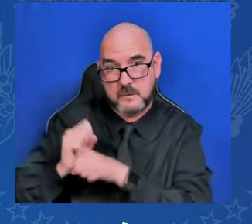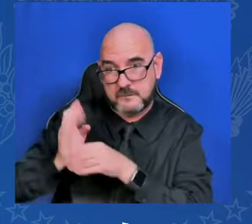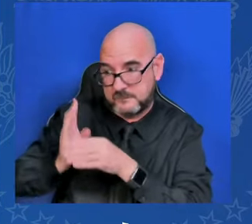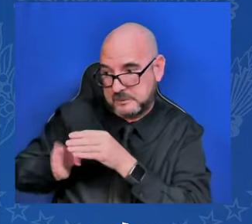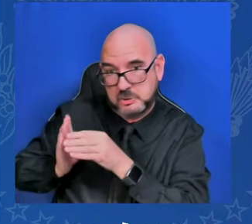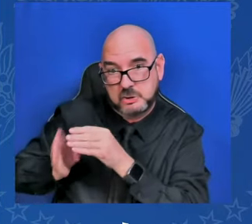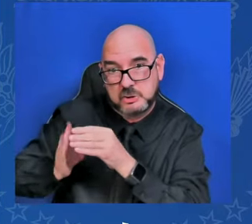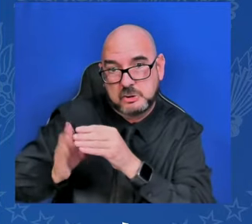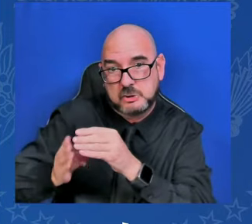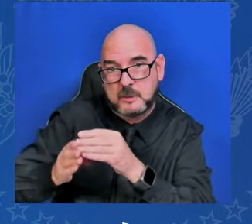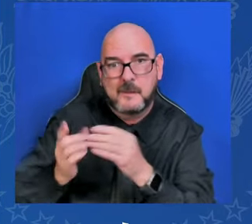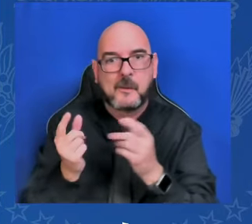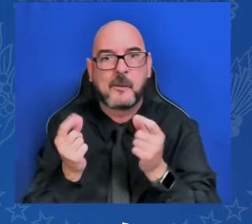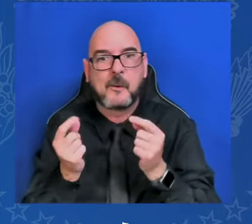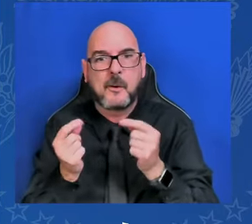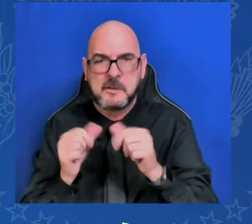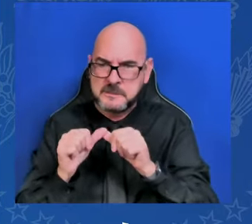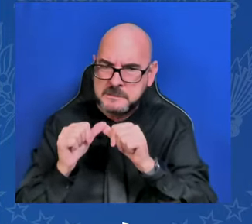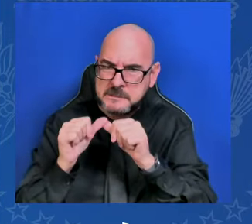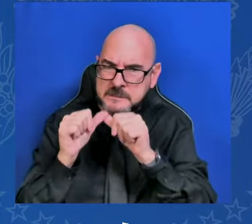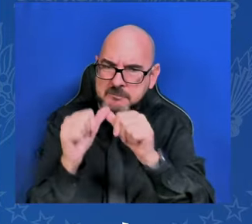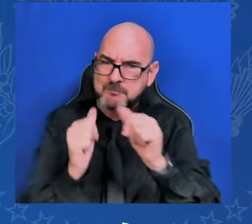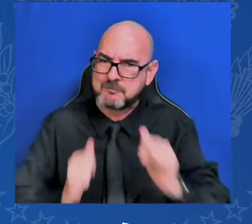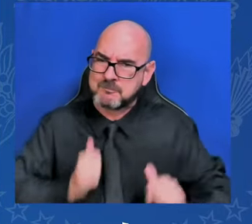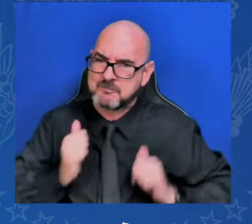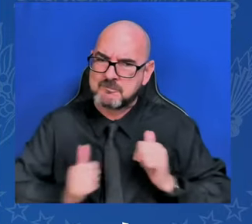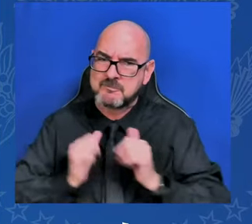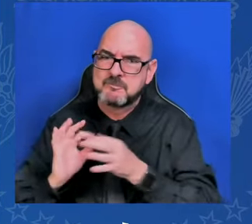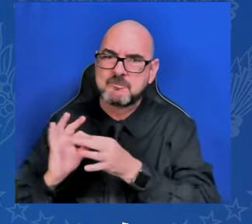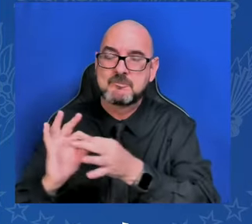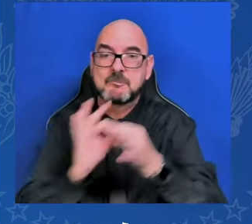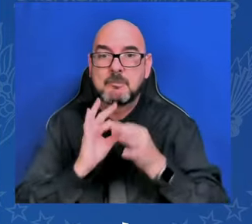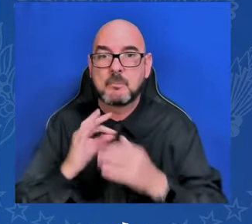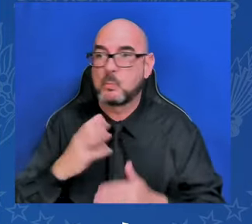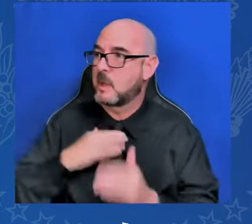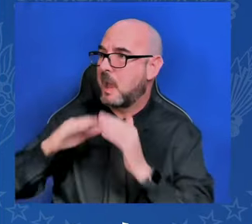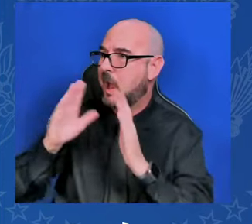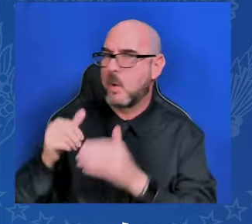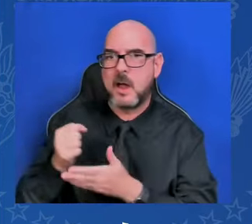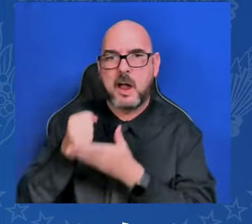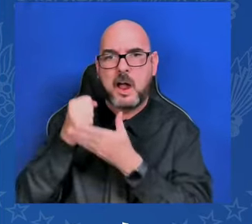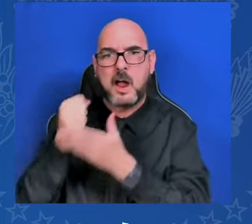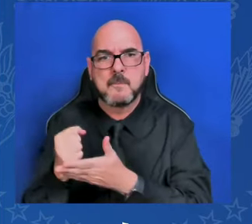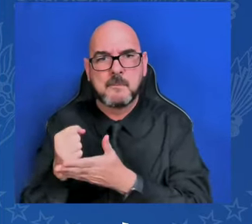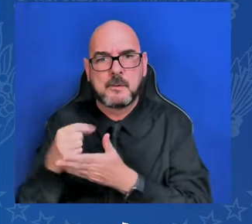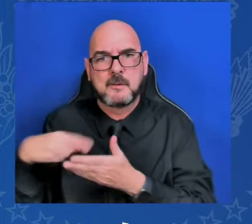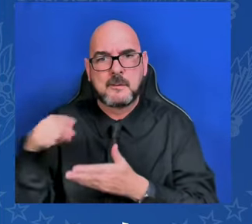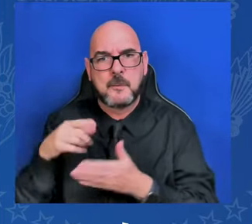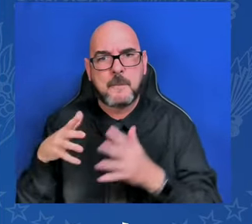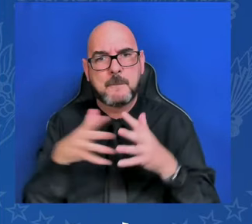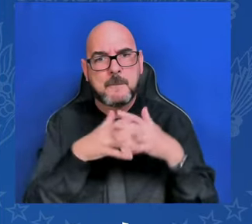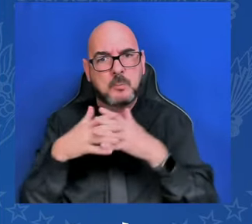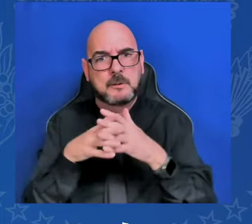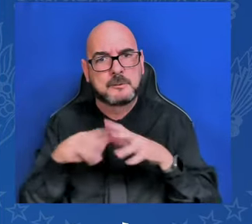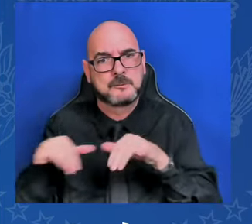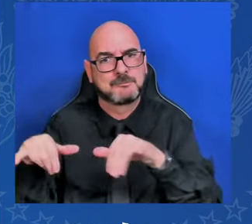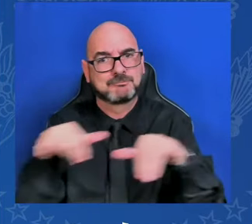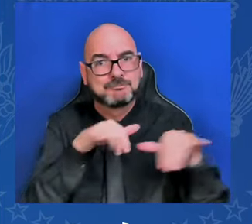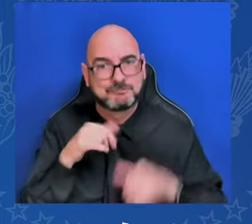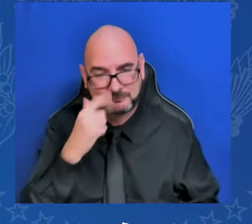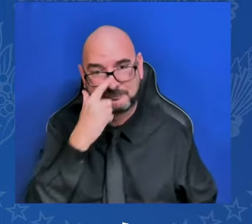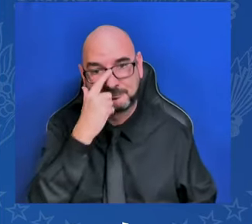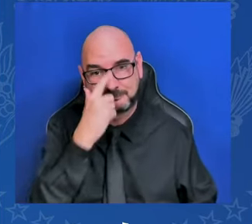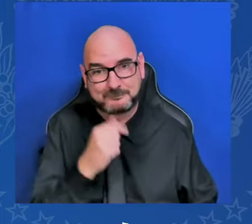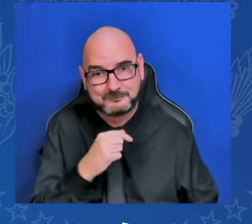our friends at the White House to deliver for the American people. And the person responsible to help guide our